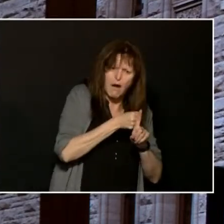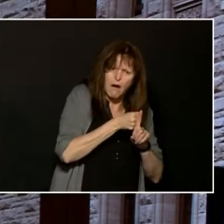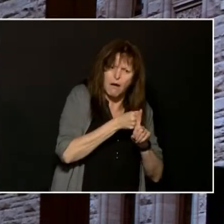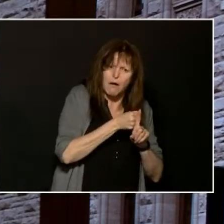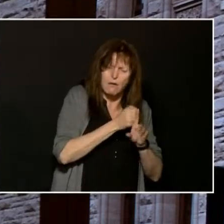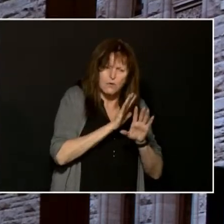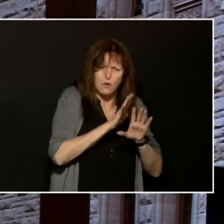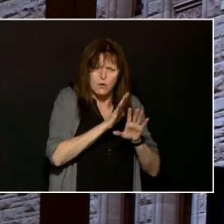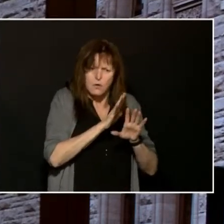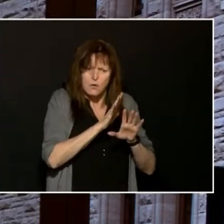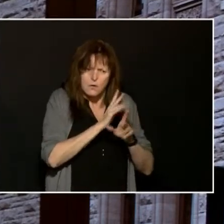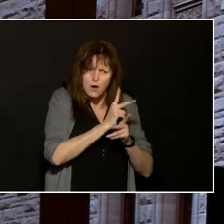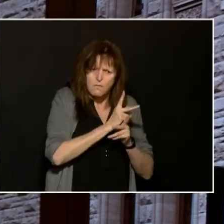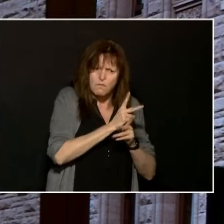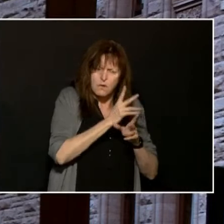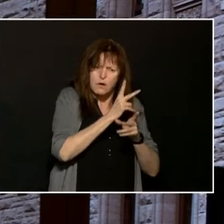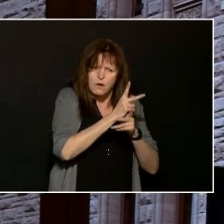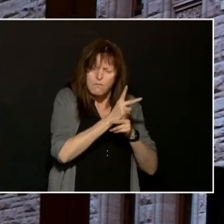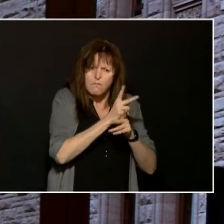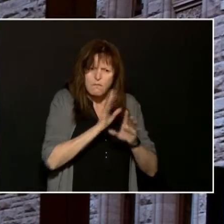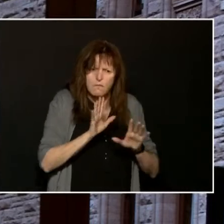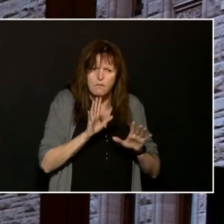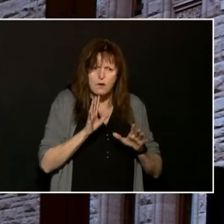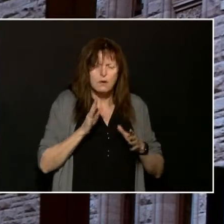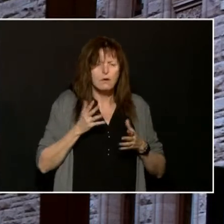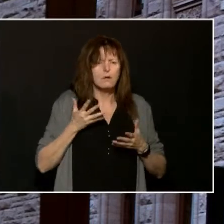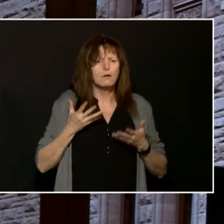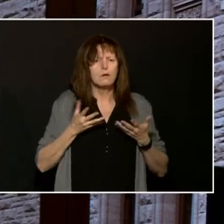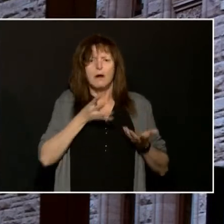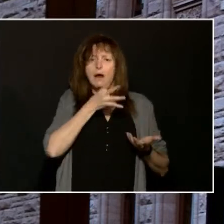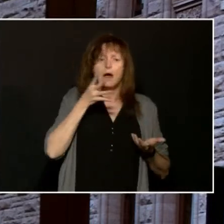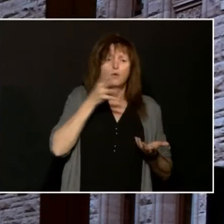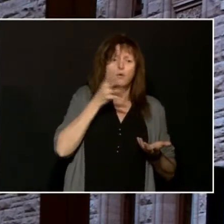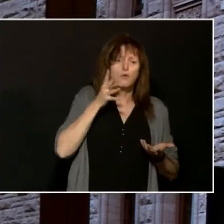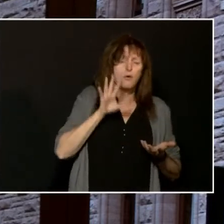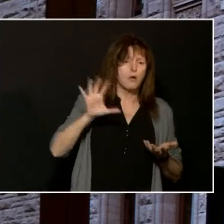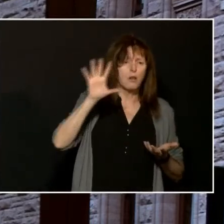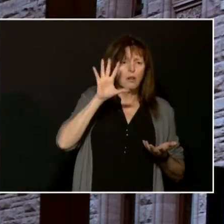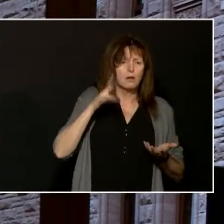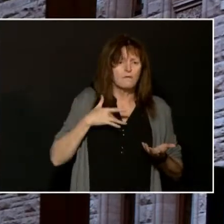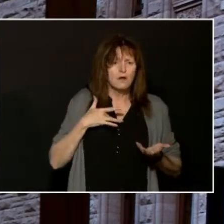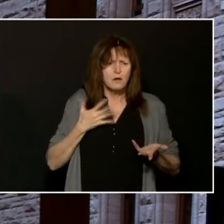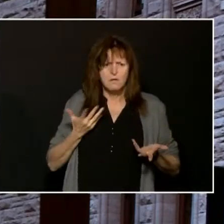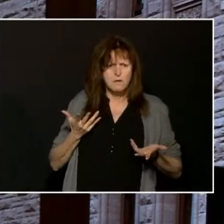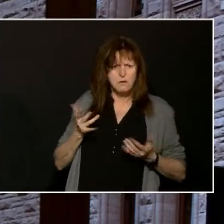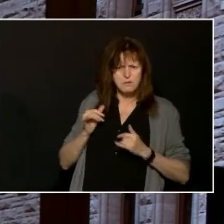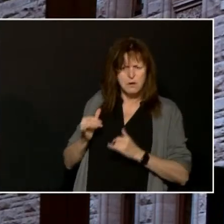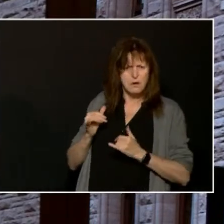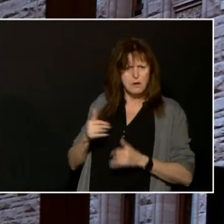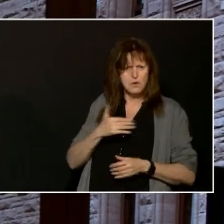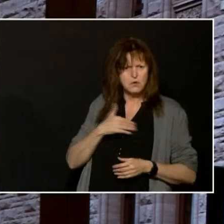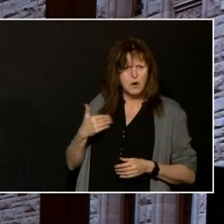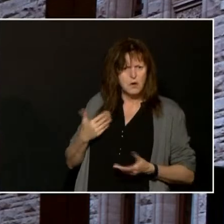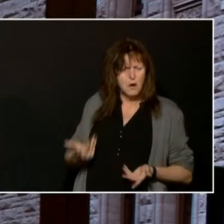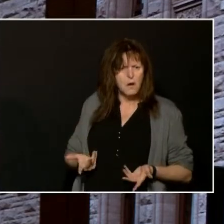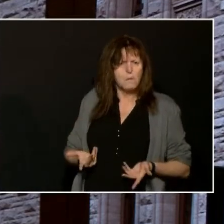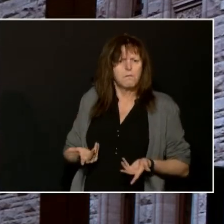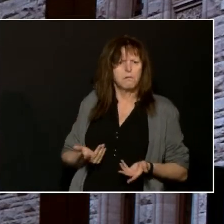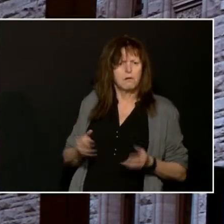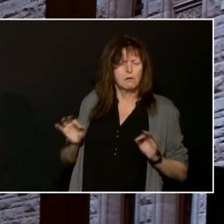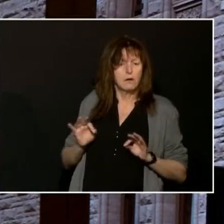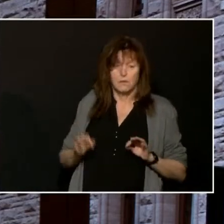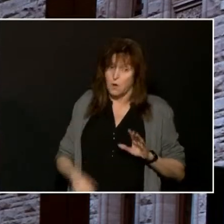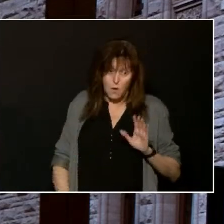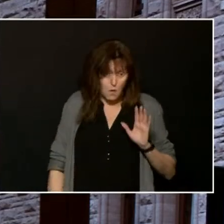may be in a rural or remote area and saying, our issues are not Toronto's issues, we're aloof from this. It can change very